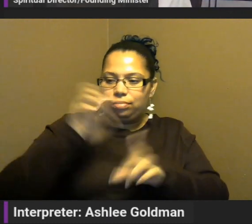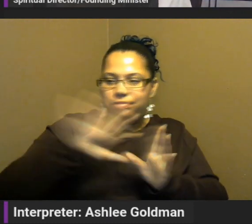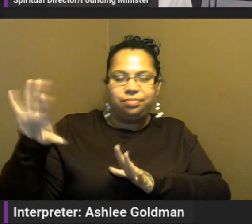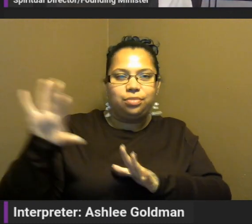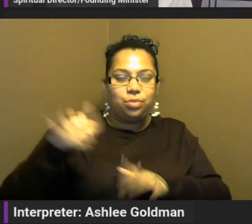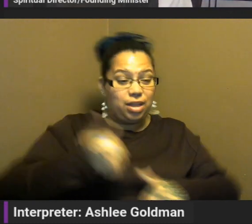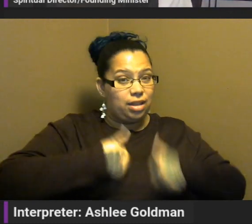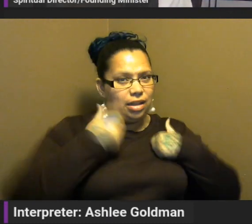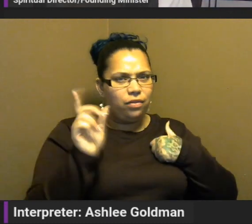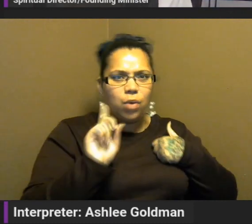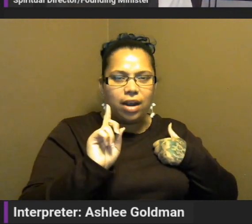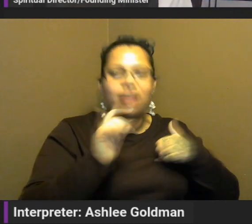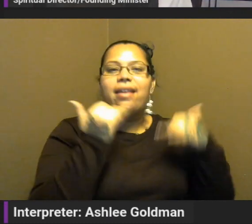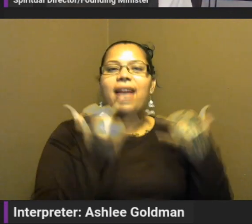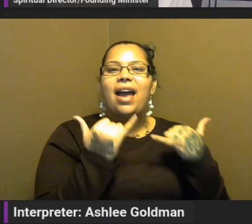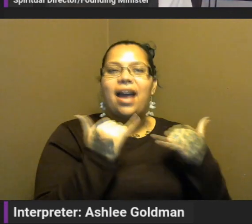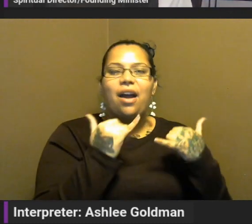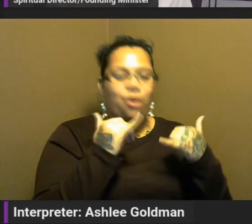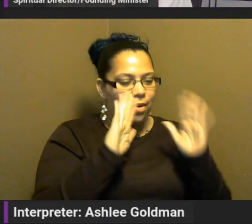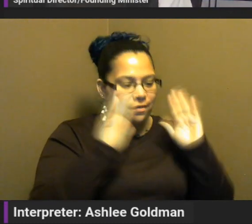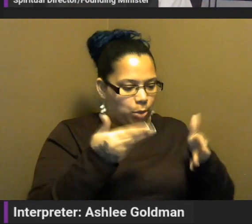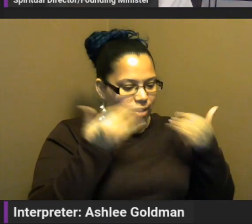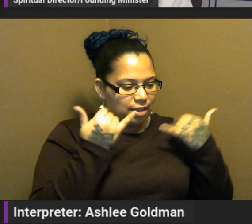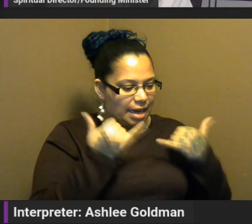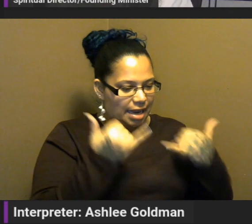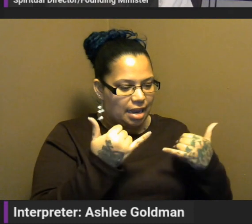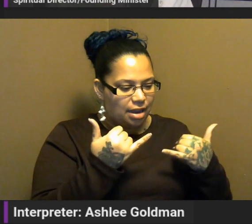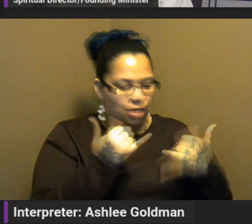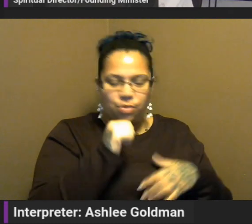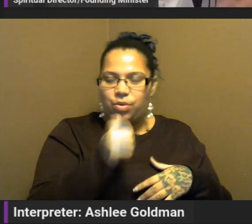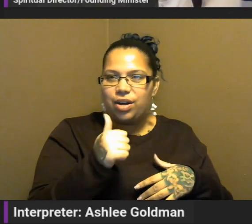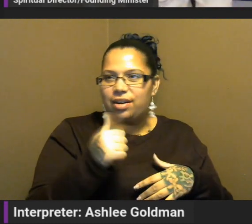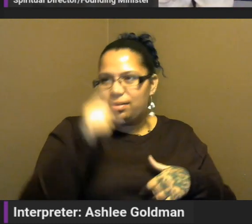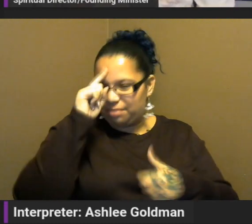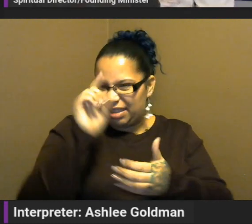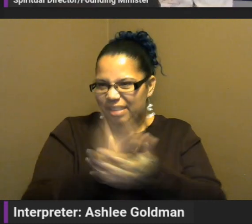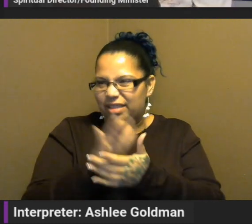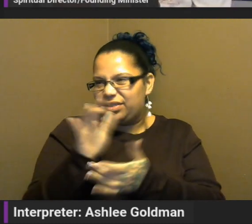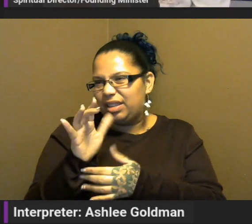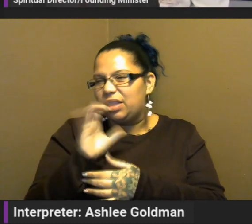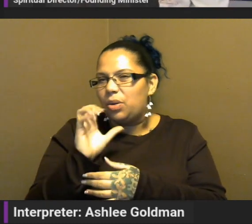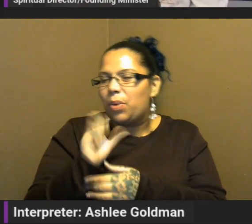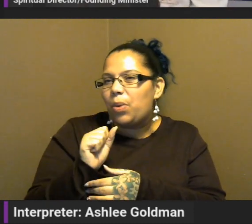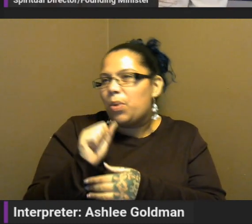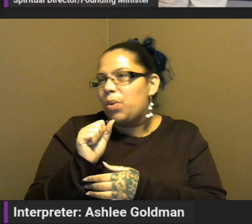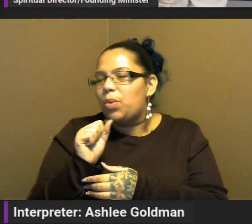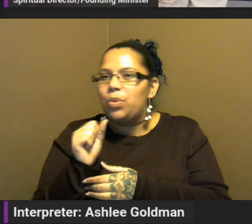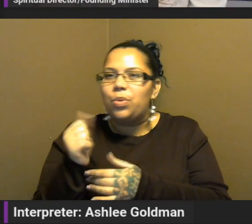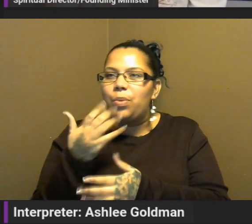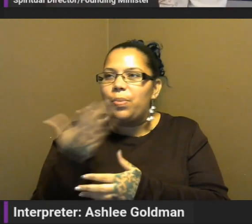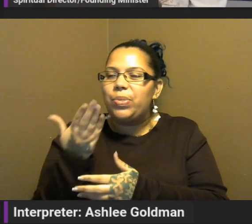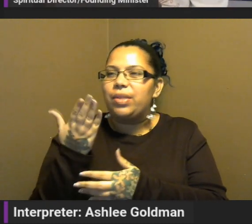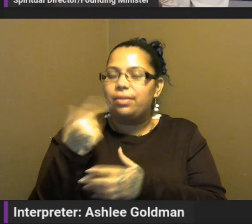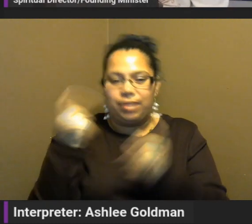biases, implicit or explicit, of yesteryear. We live in the now. We